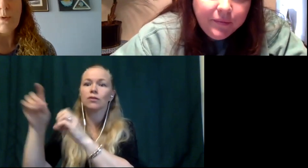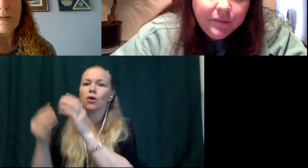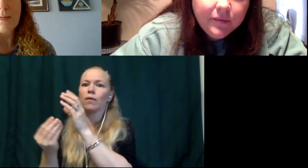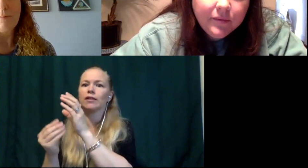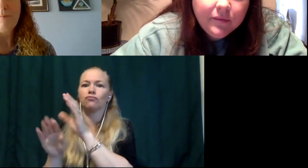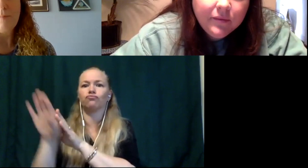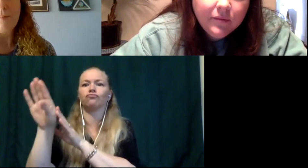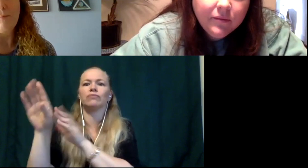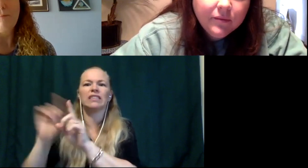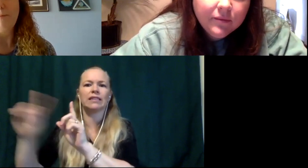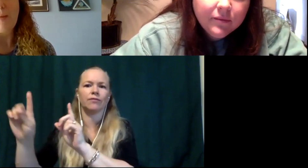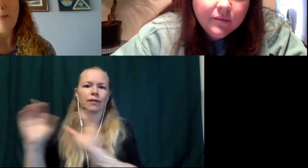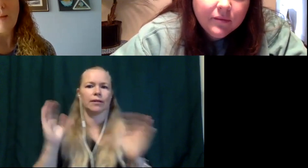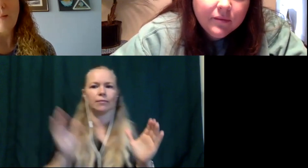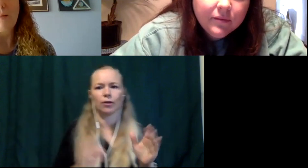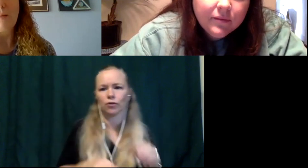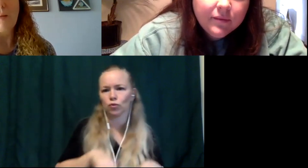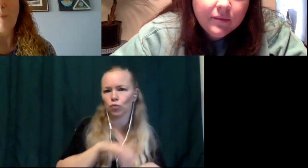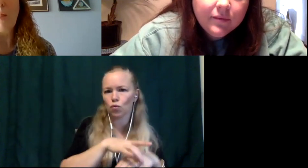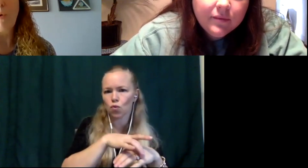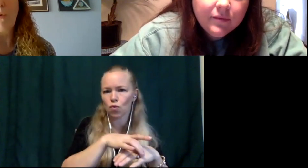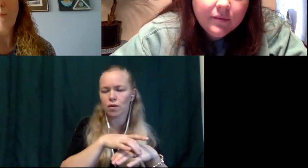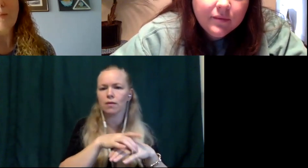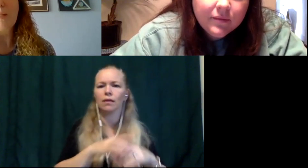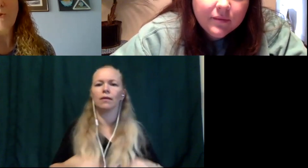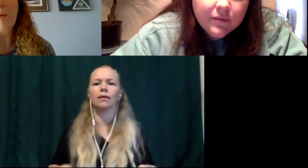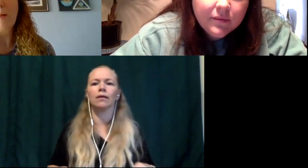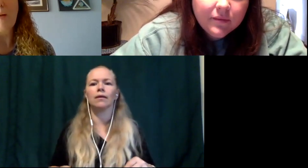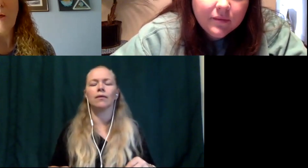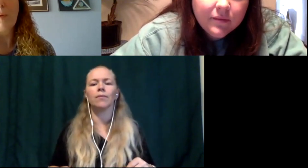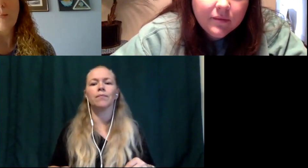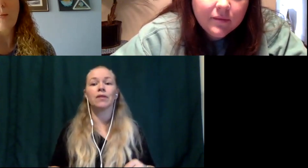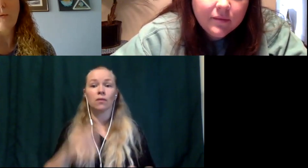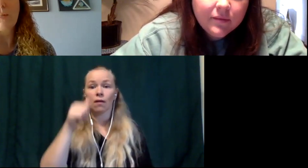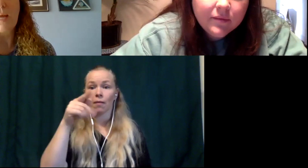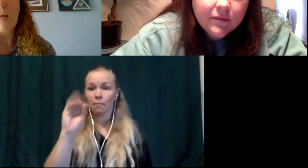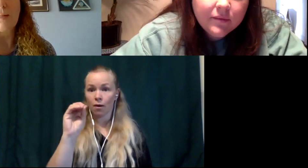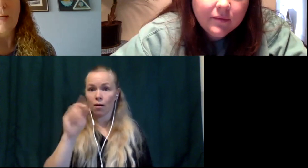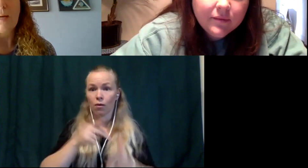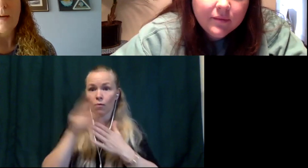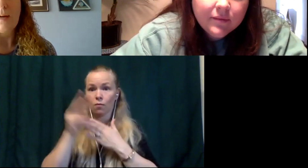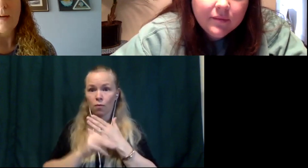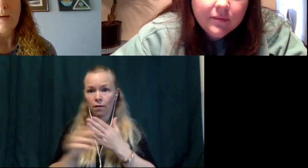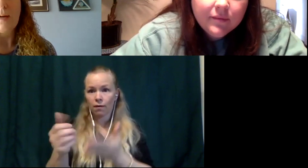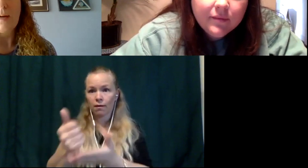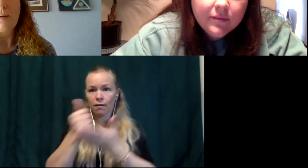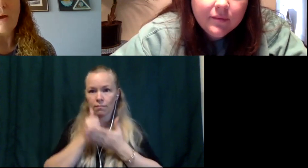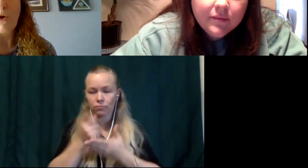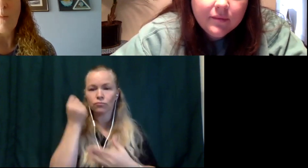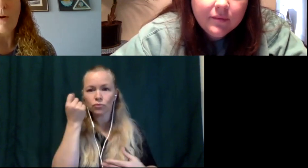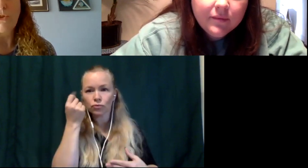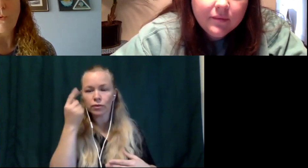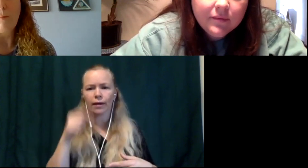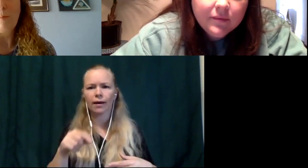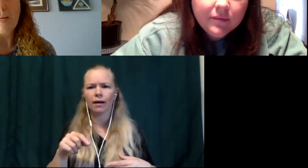So I think the Apollo program was instrumental in helping us to understand how